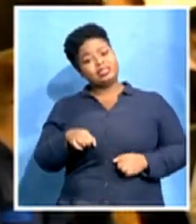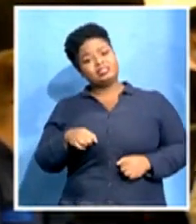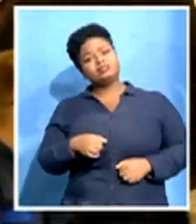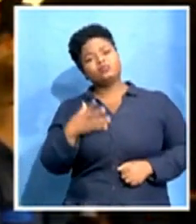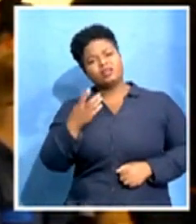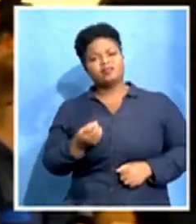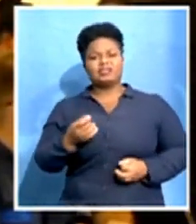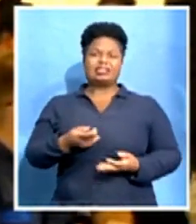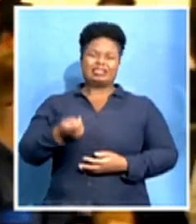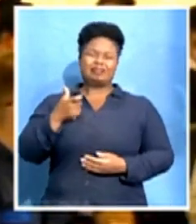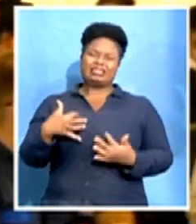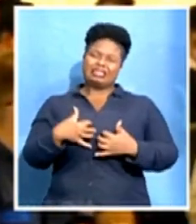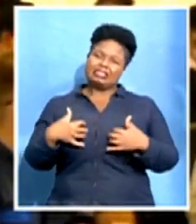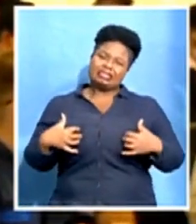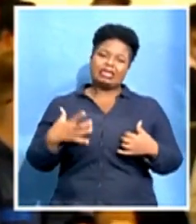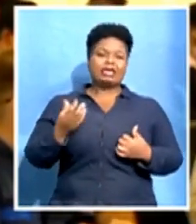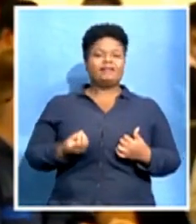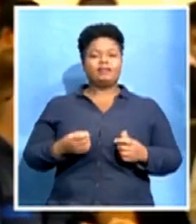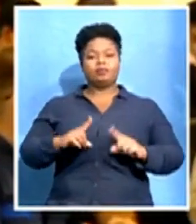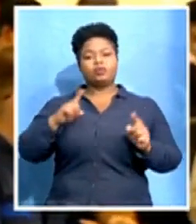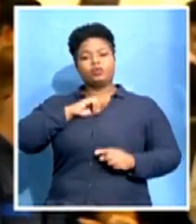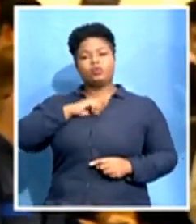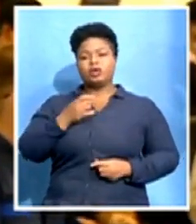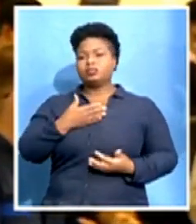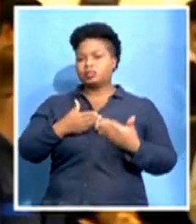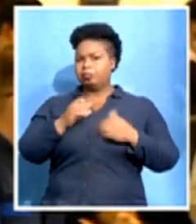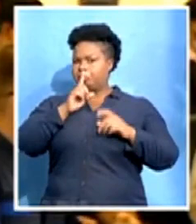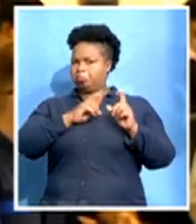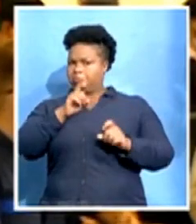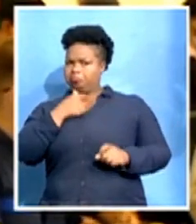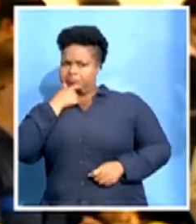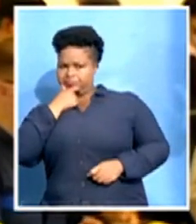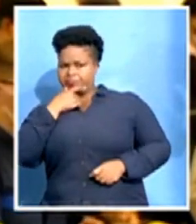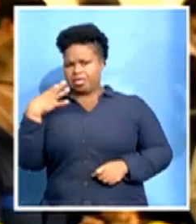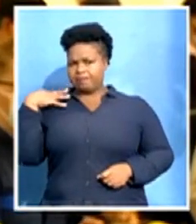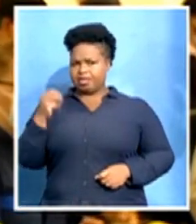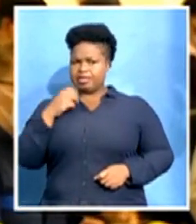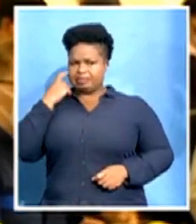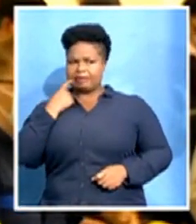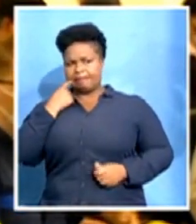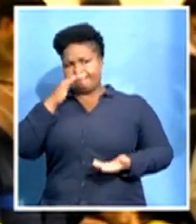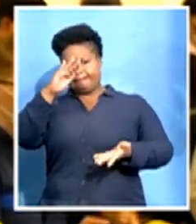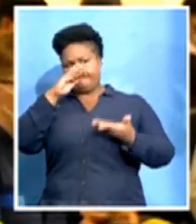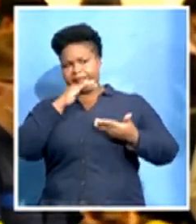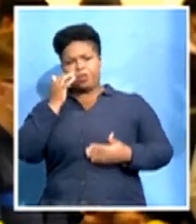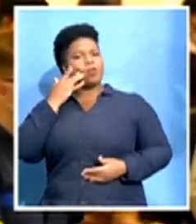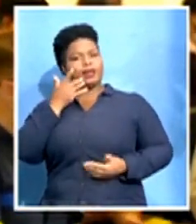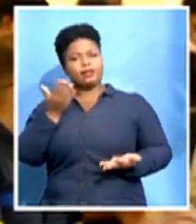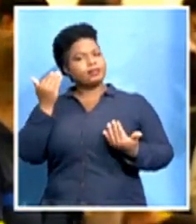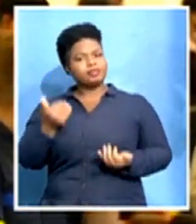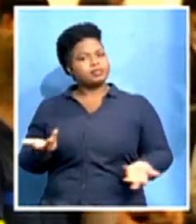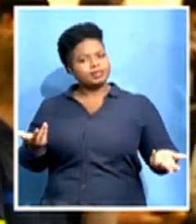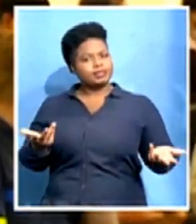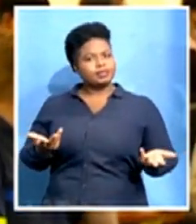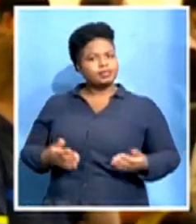recall, several questions being asked to the Minister about when the next consignment of the vaccines will arrive in South Africa.